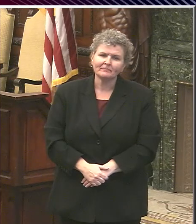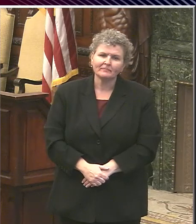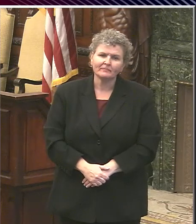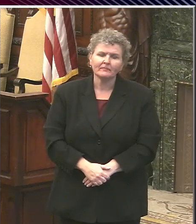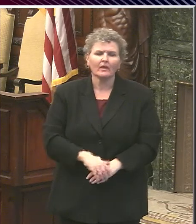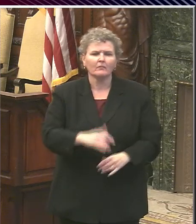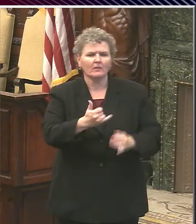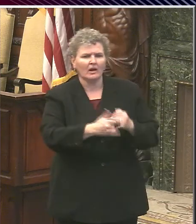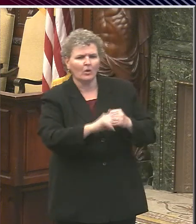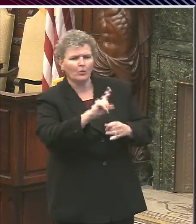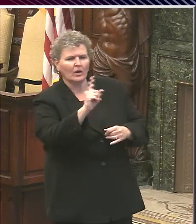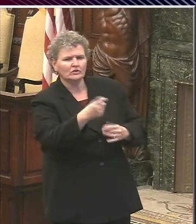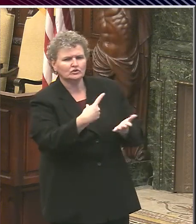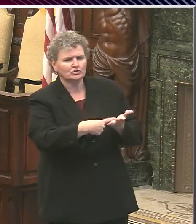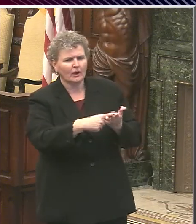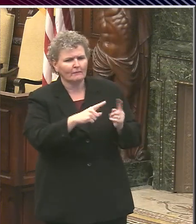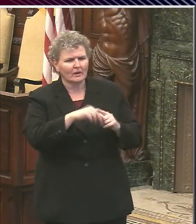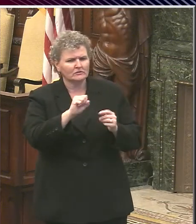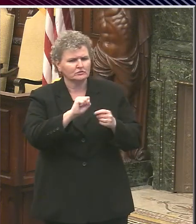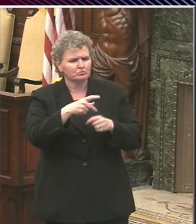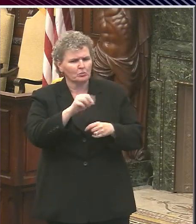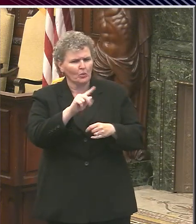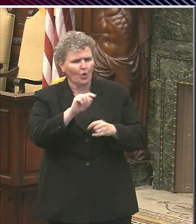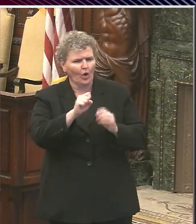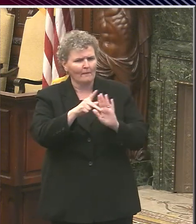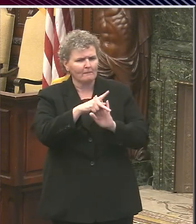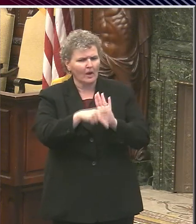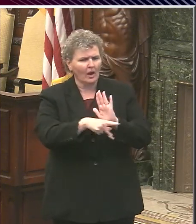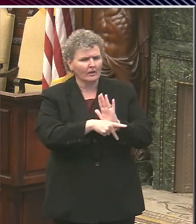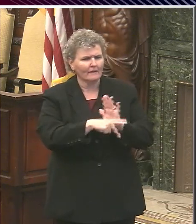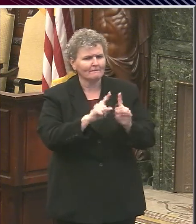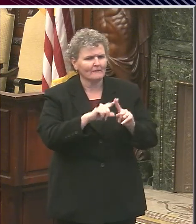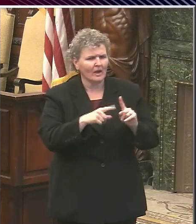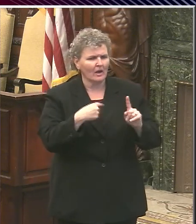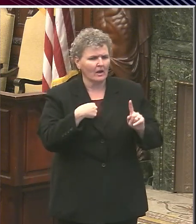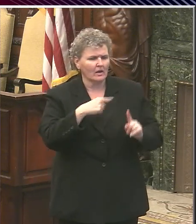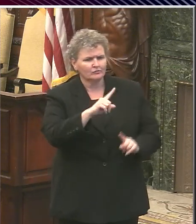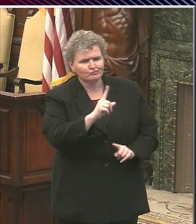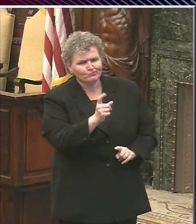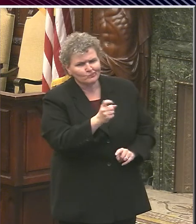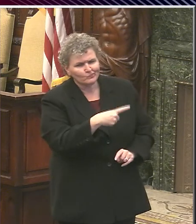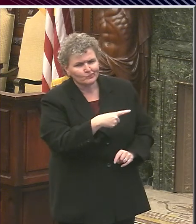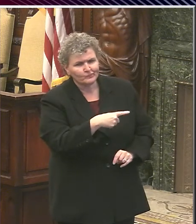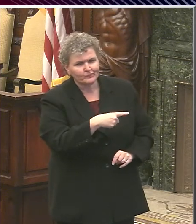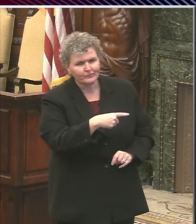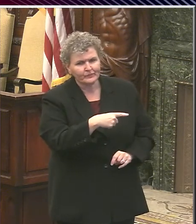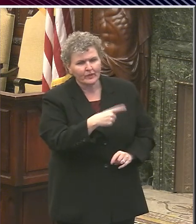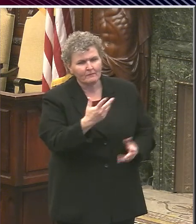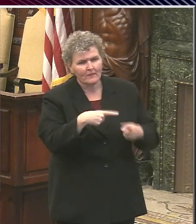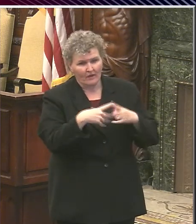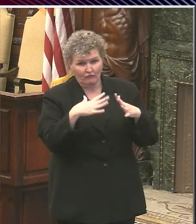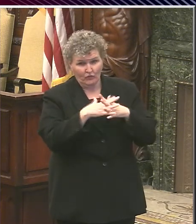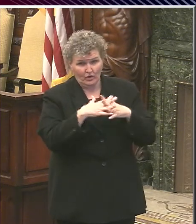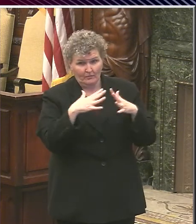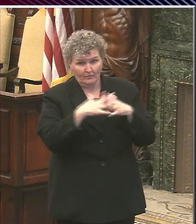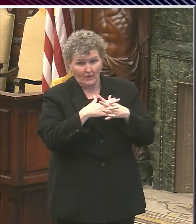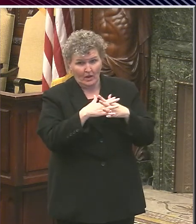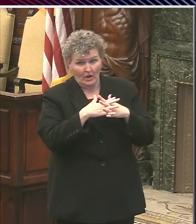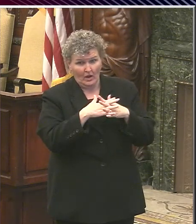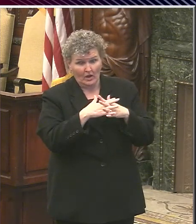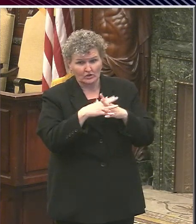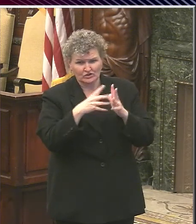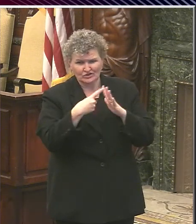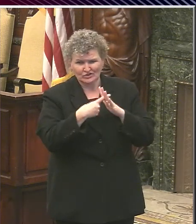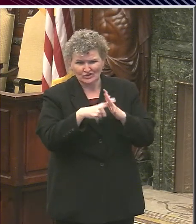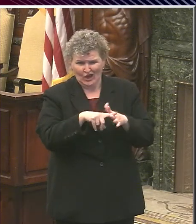sports policy for athletic competitions. Temple football came out last week saying that they don't think they'll be ready to start their season because